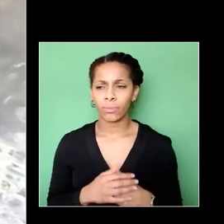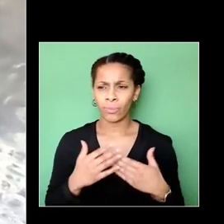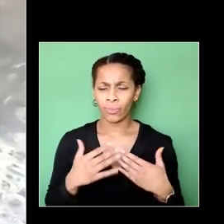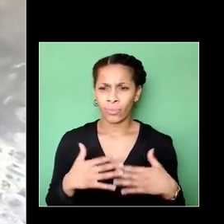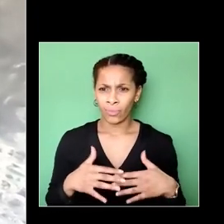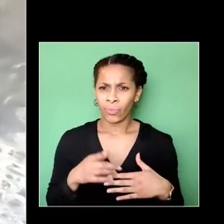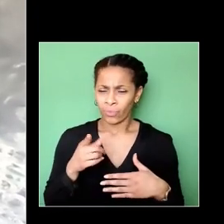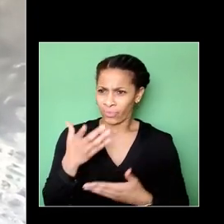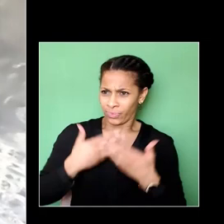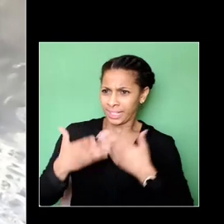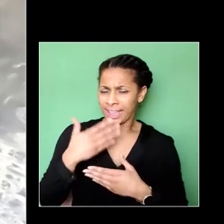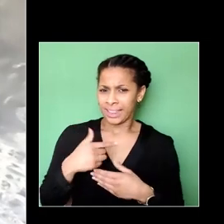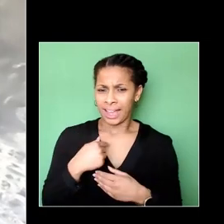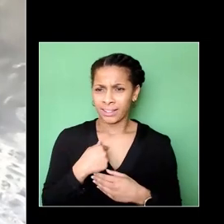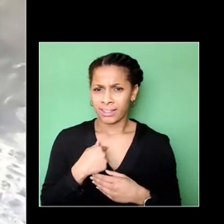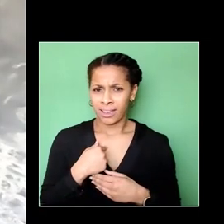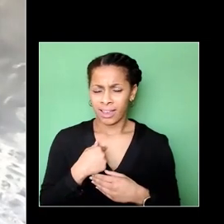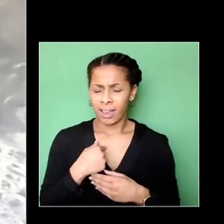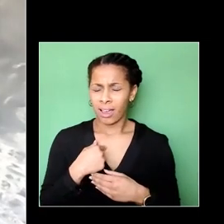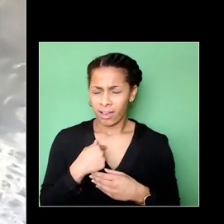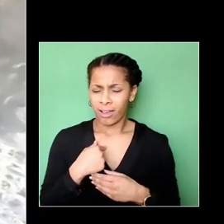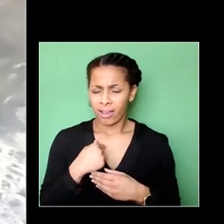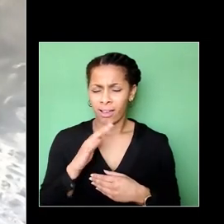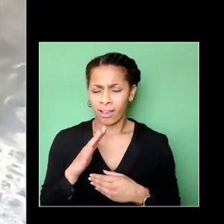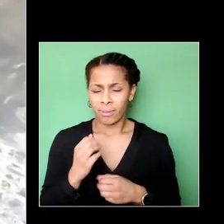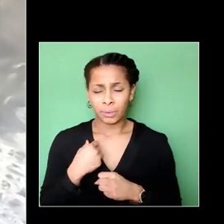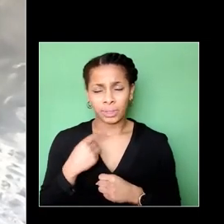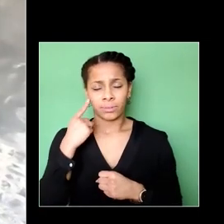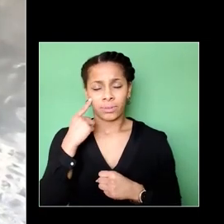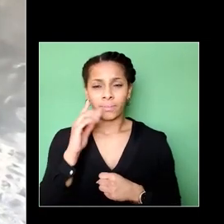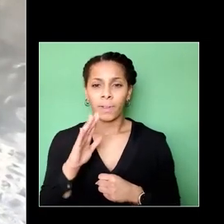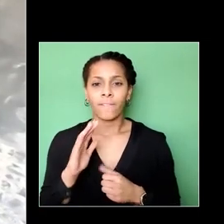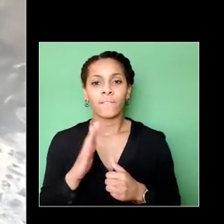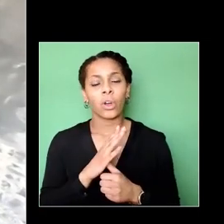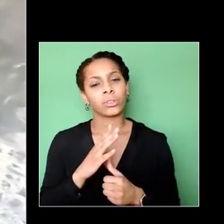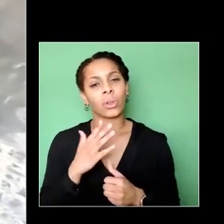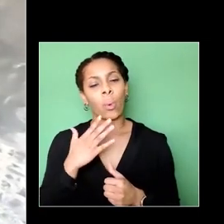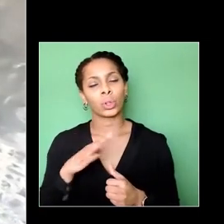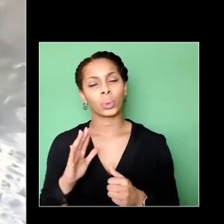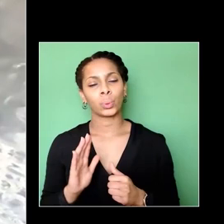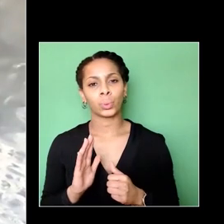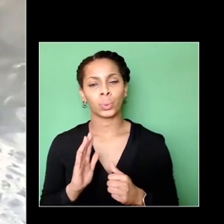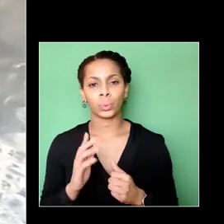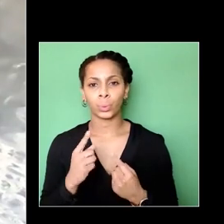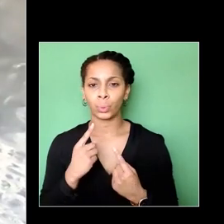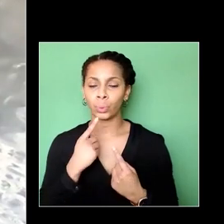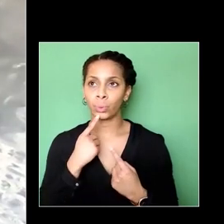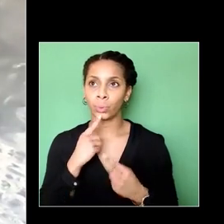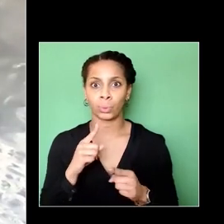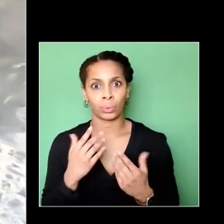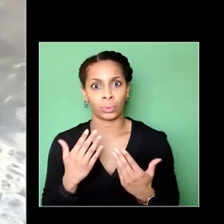guess I should say it would be important to mark in this moment as another way to express my